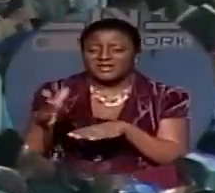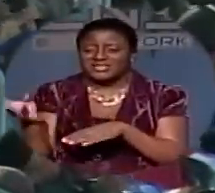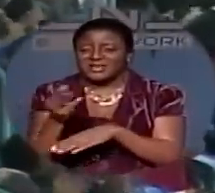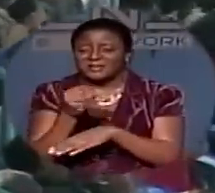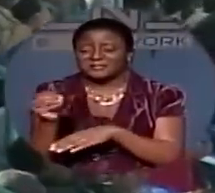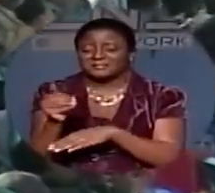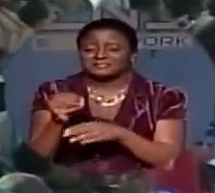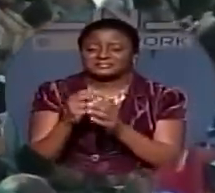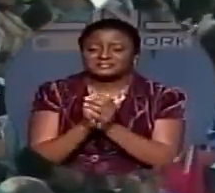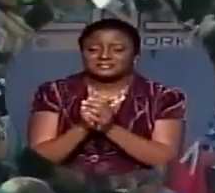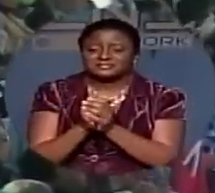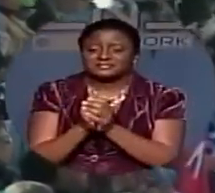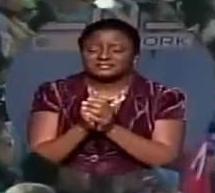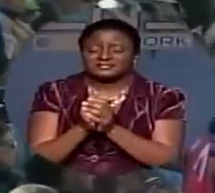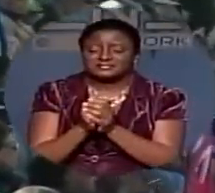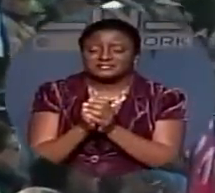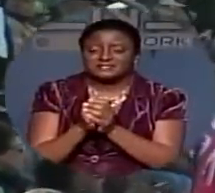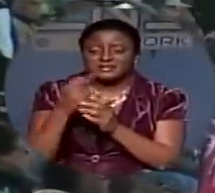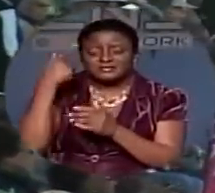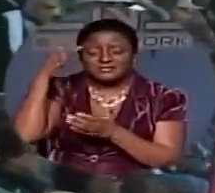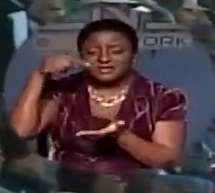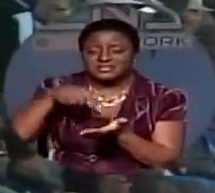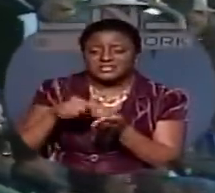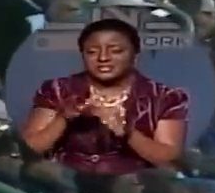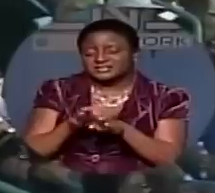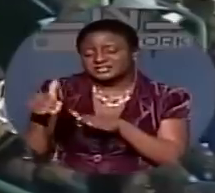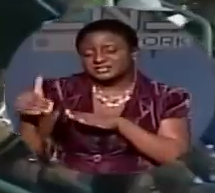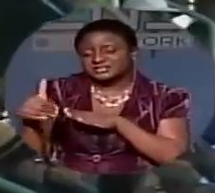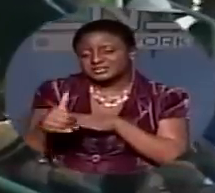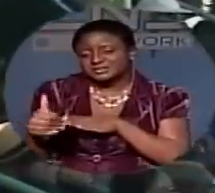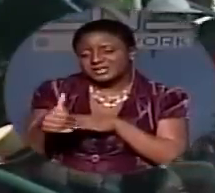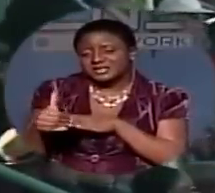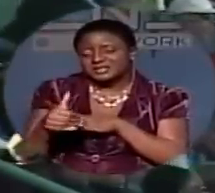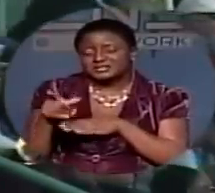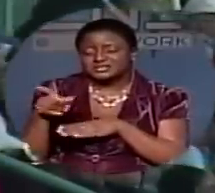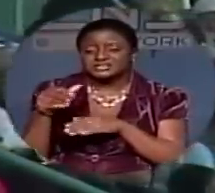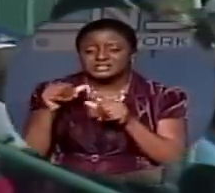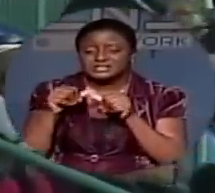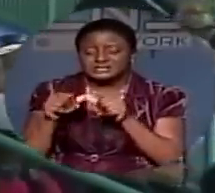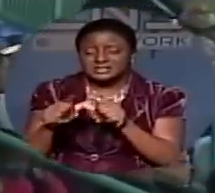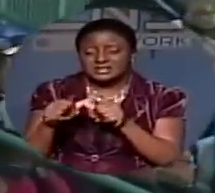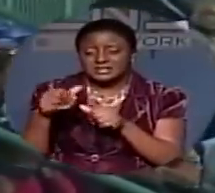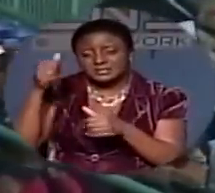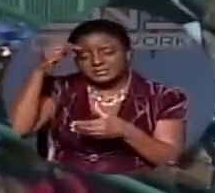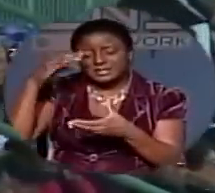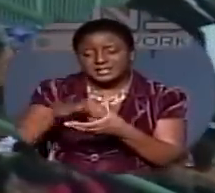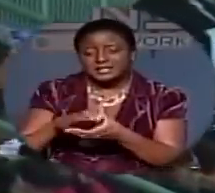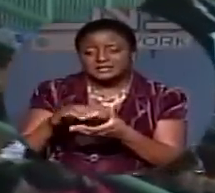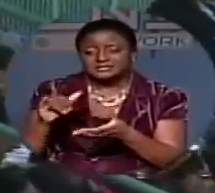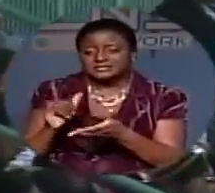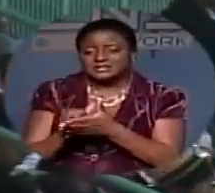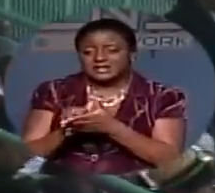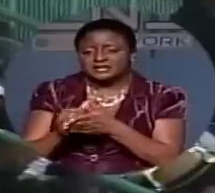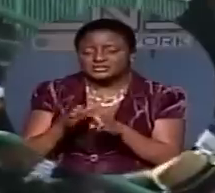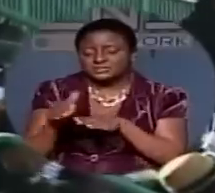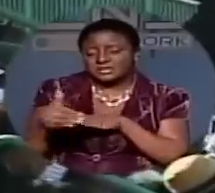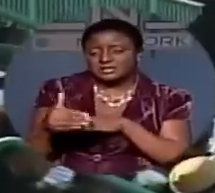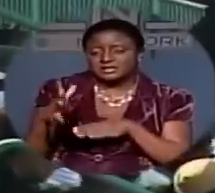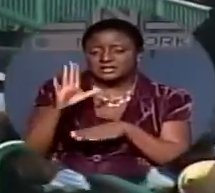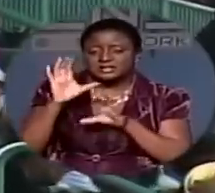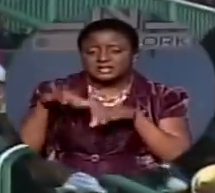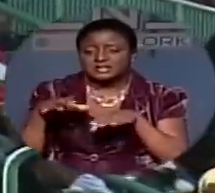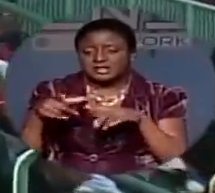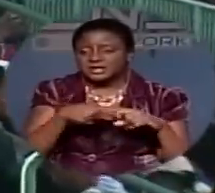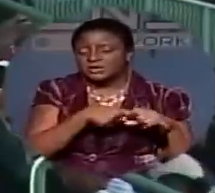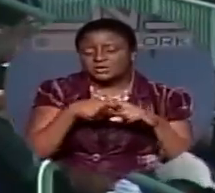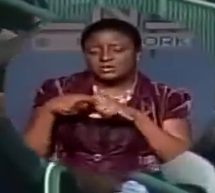Jamaican mascot, she still believes Jamaica can hold off that gold medal rush by Team Bahamas. Well, I